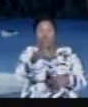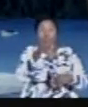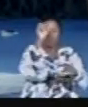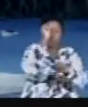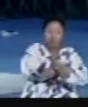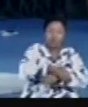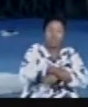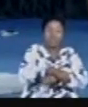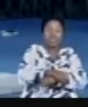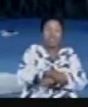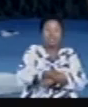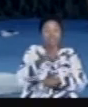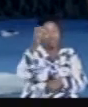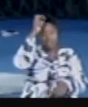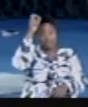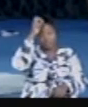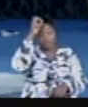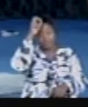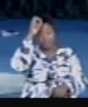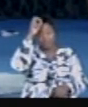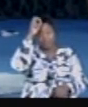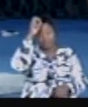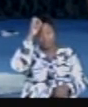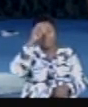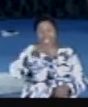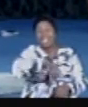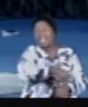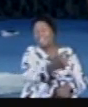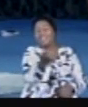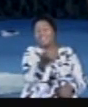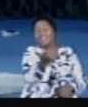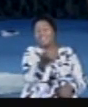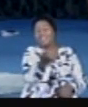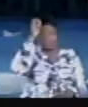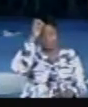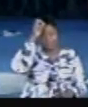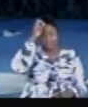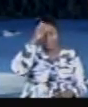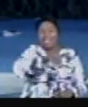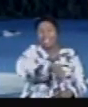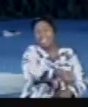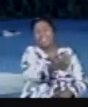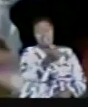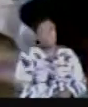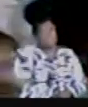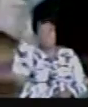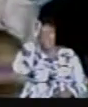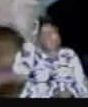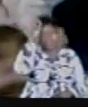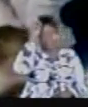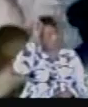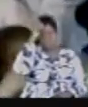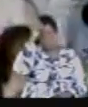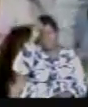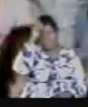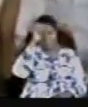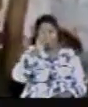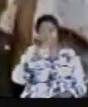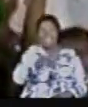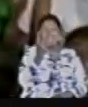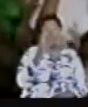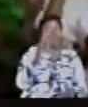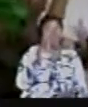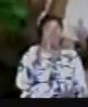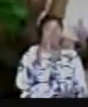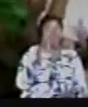demons. Any demon. Any demon. Wherever they are coming